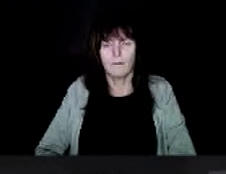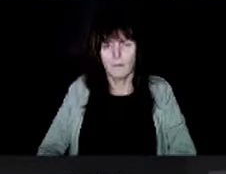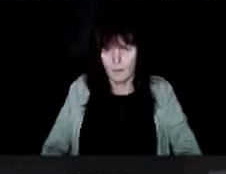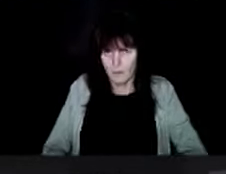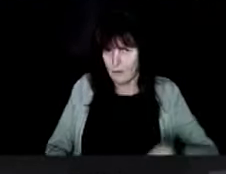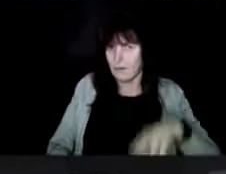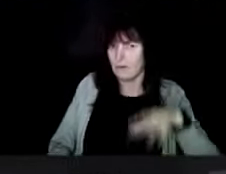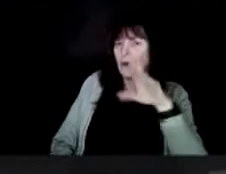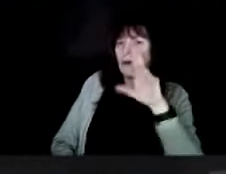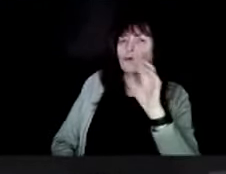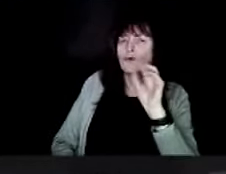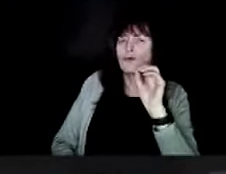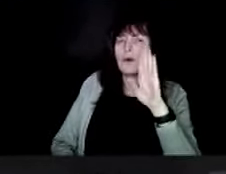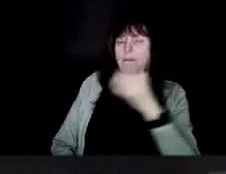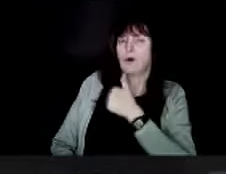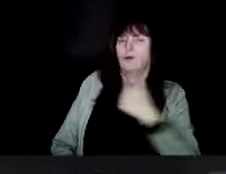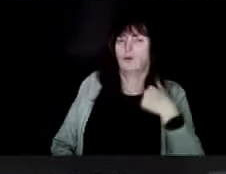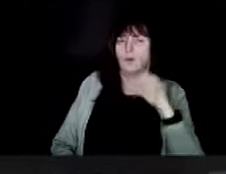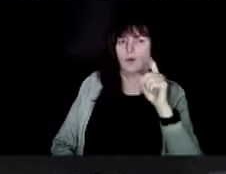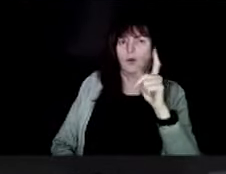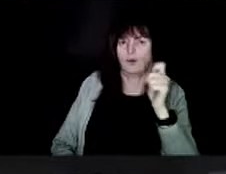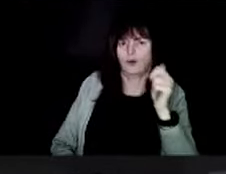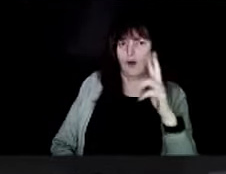Hi, Doctor. I'm wondering,